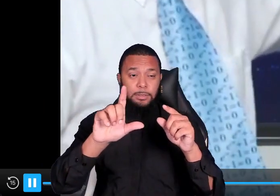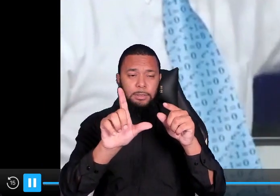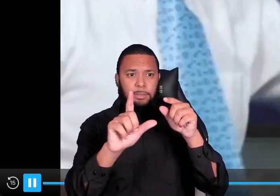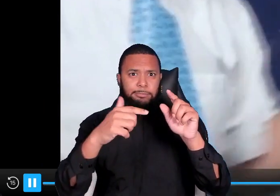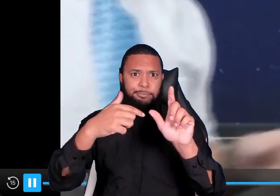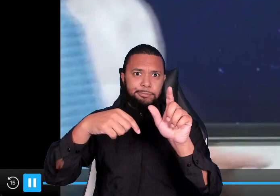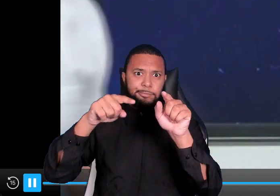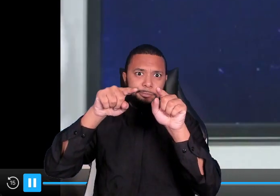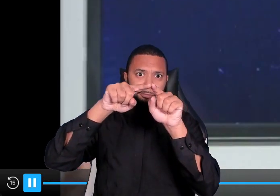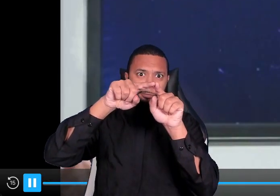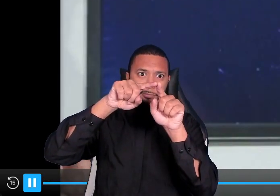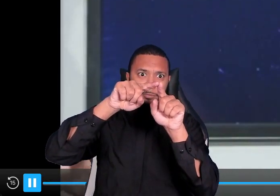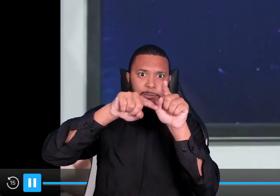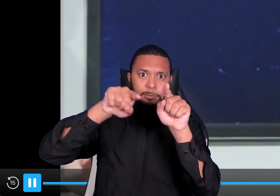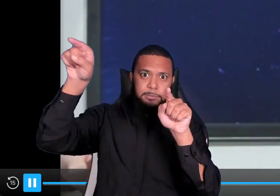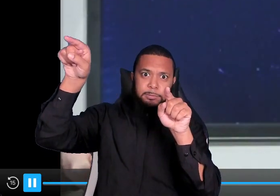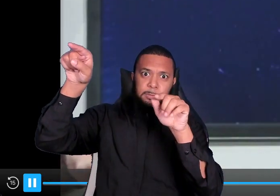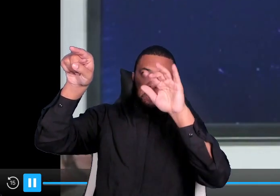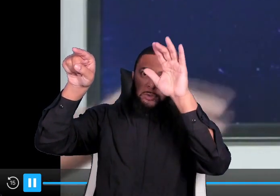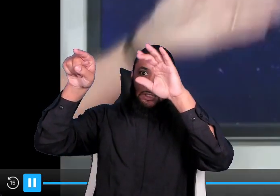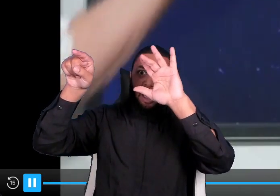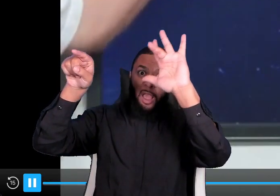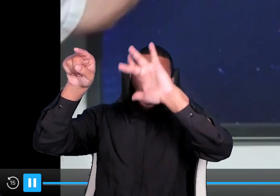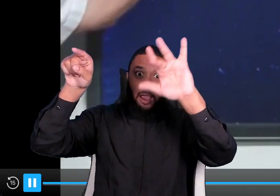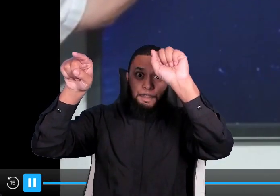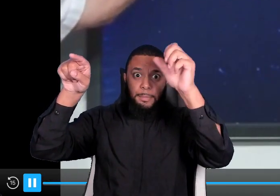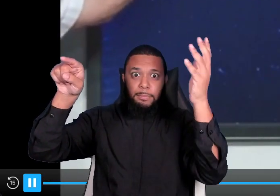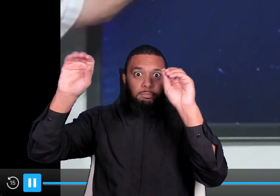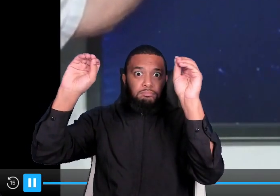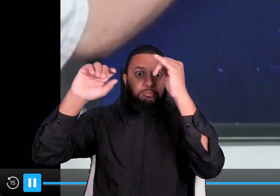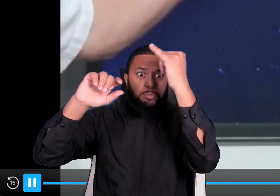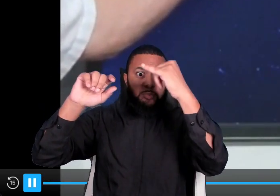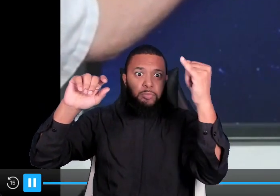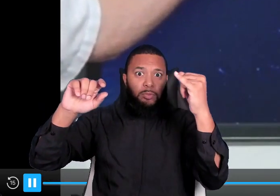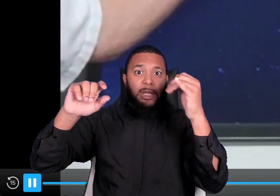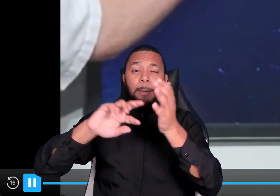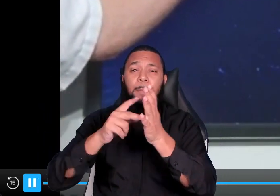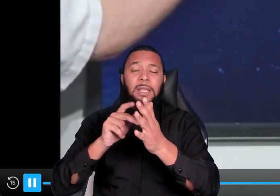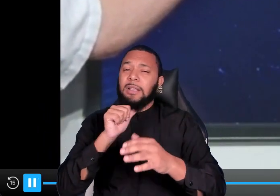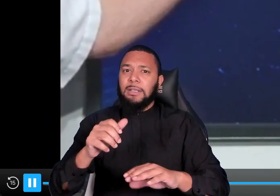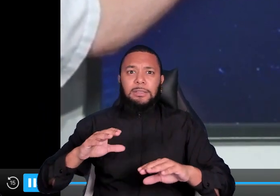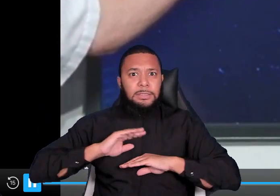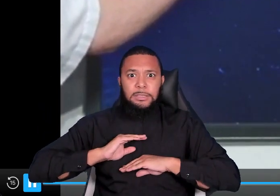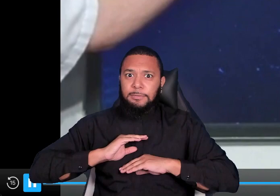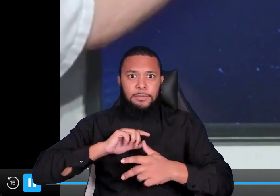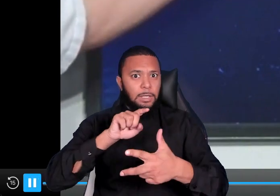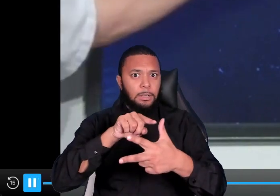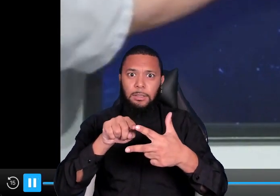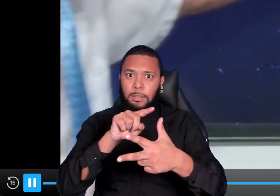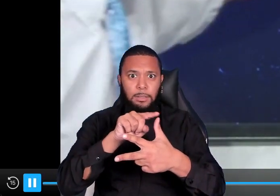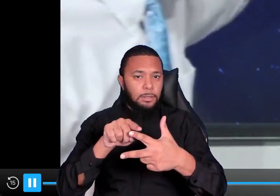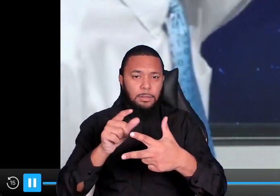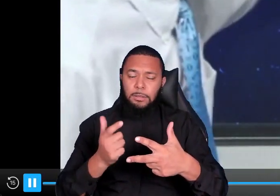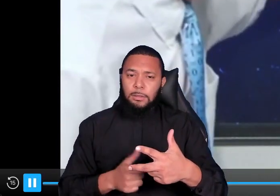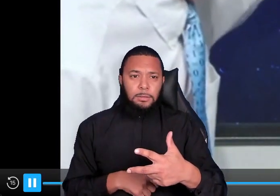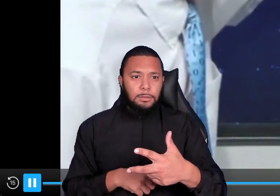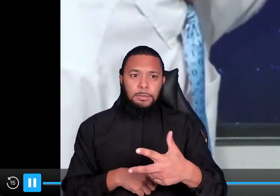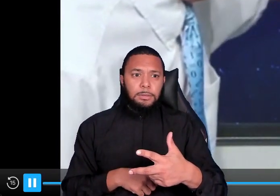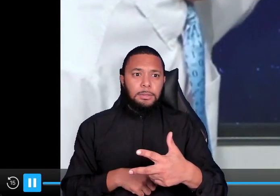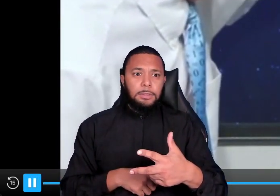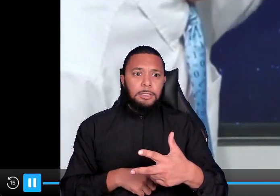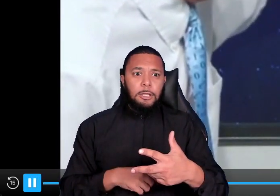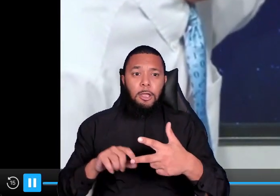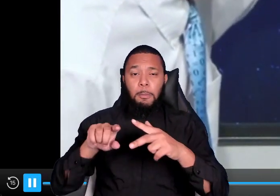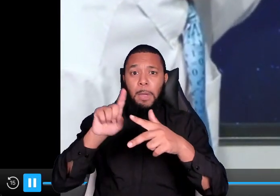wedge, they didn't get shaded at all. That means they don't make this one true and they don't make this one true. These points